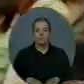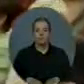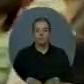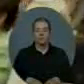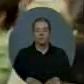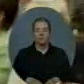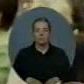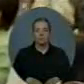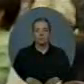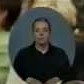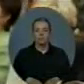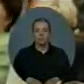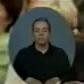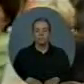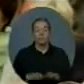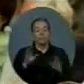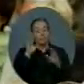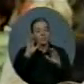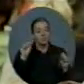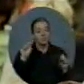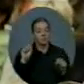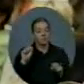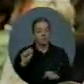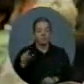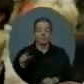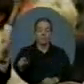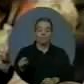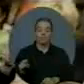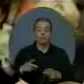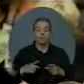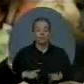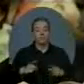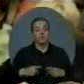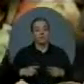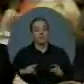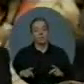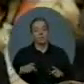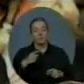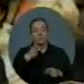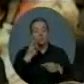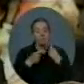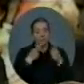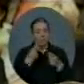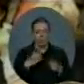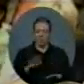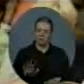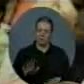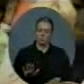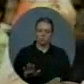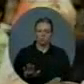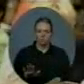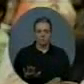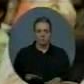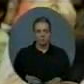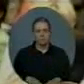this particular member has a certain way, Mr. Speaker, of expressing himself. I met with the students, Mr. Speaker. They're very respectful, of course, and they plead a